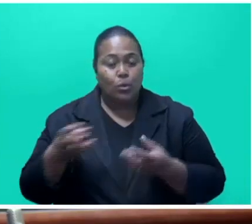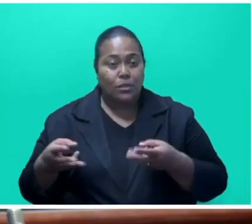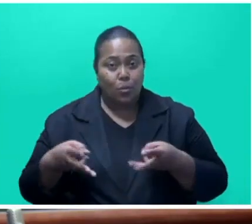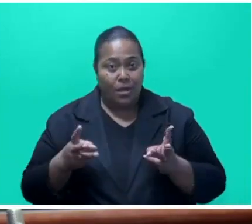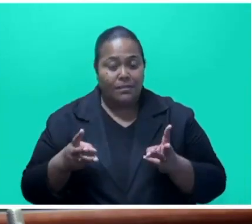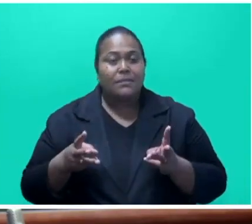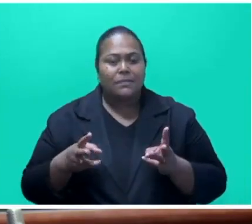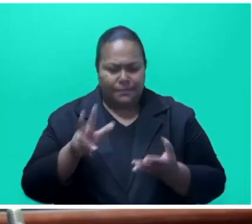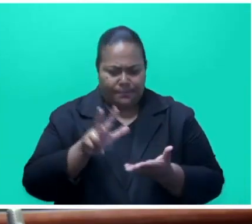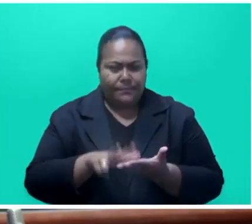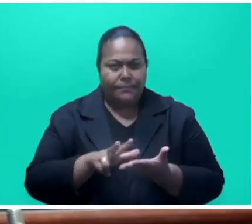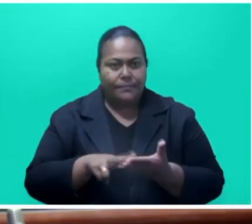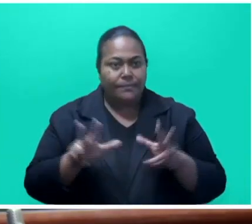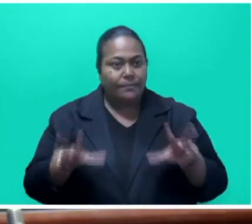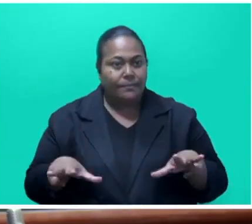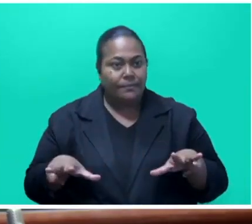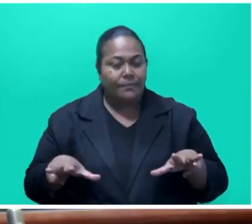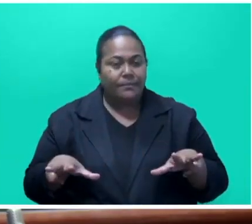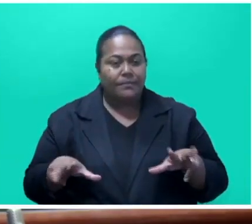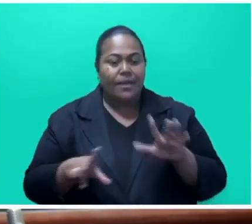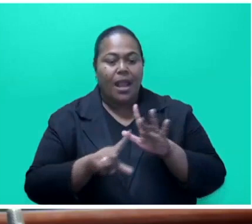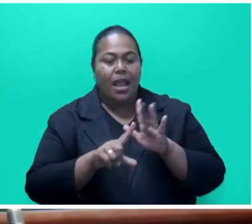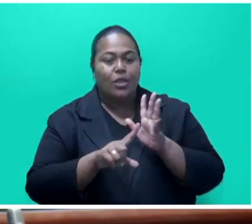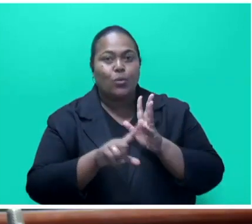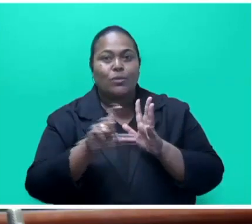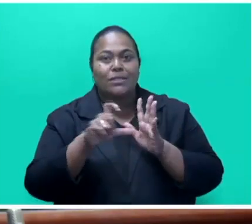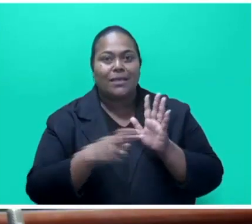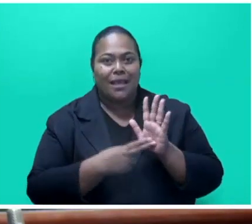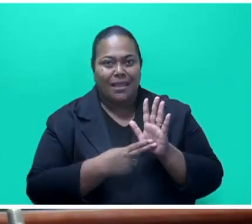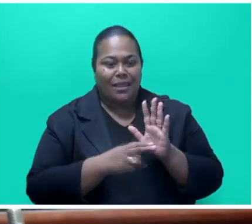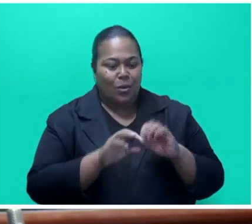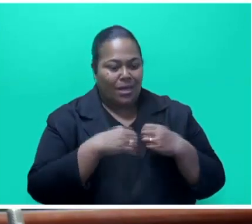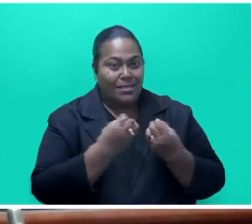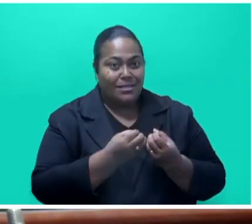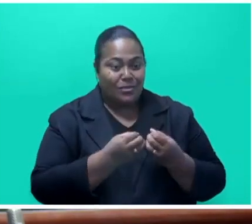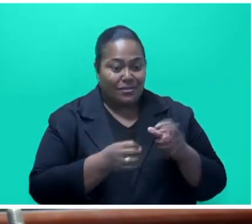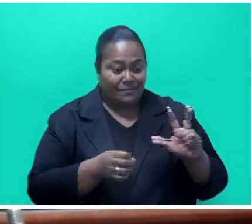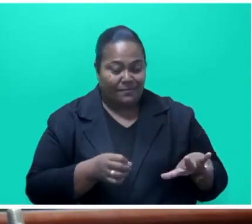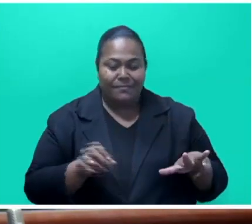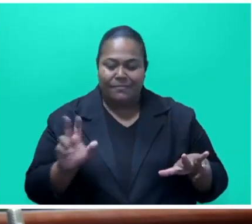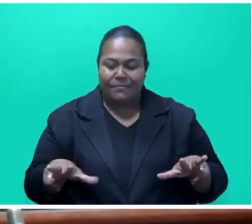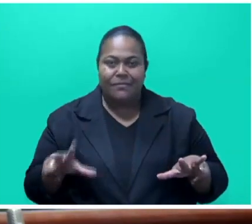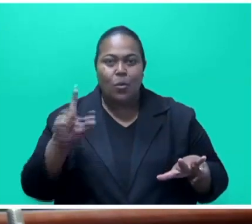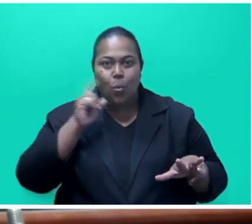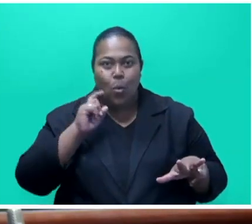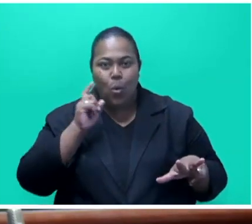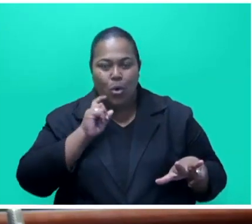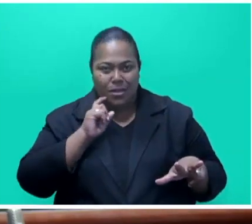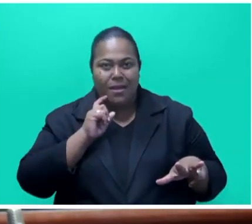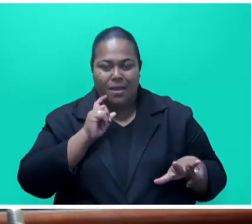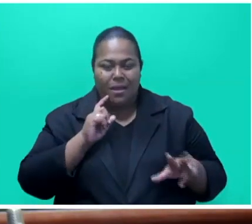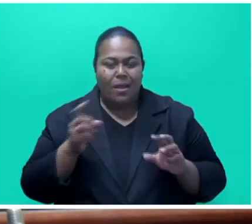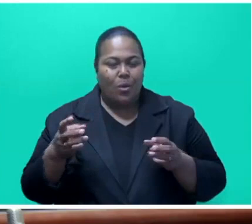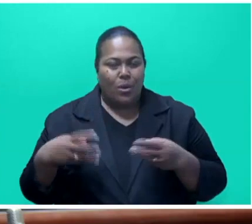agreement with the IUCN on the 13th of March 2023 as an implementing